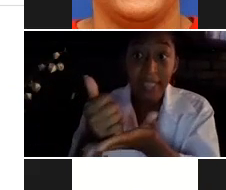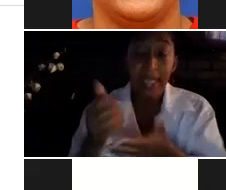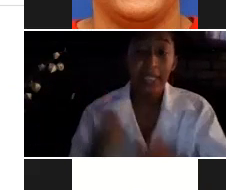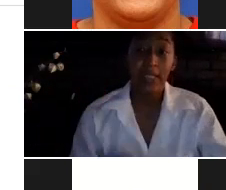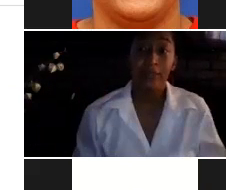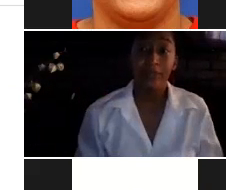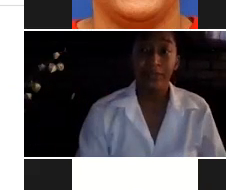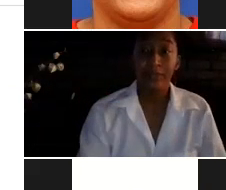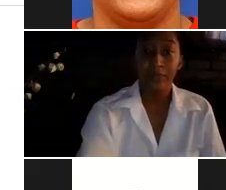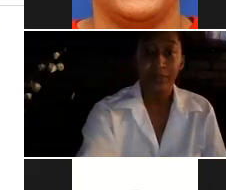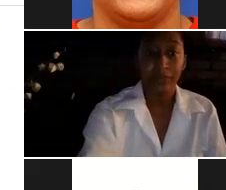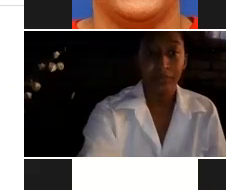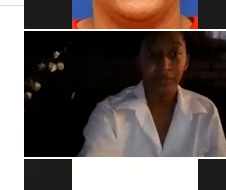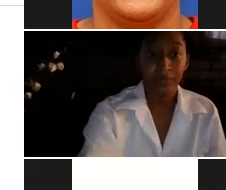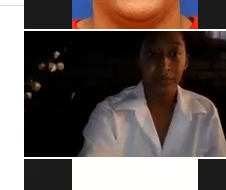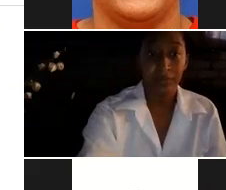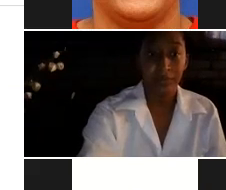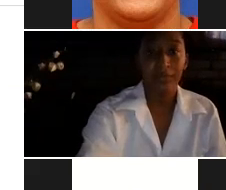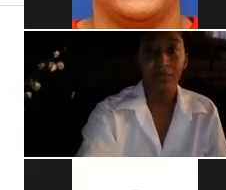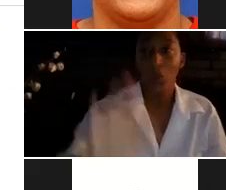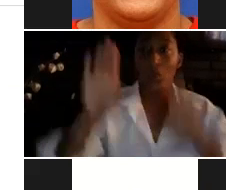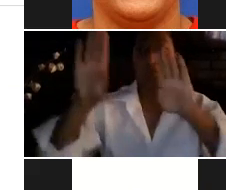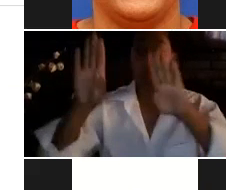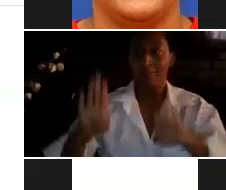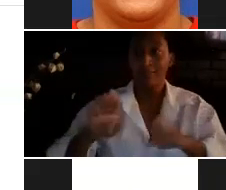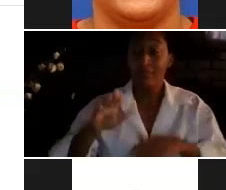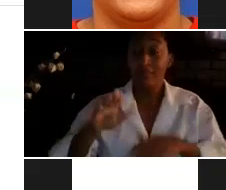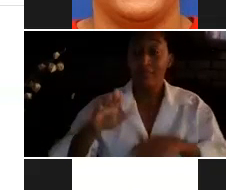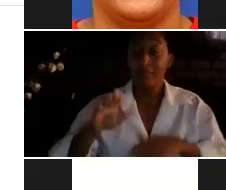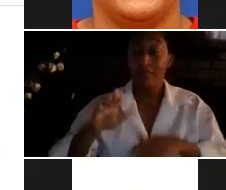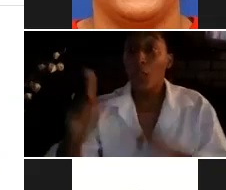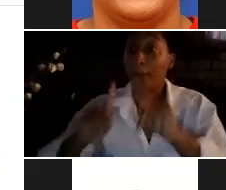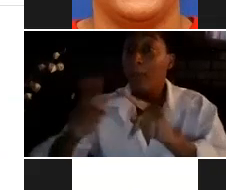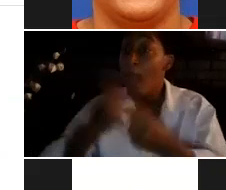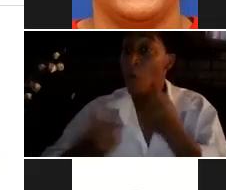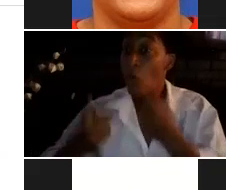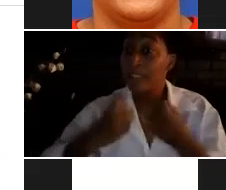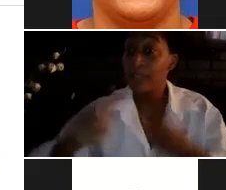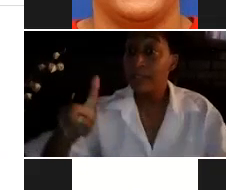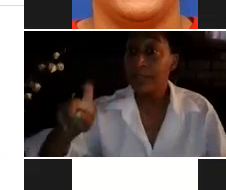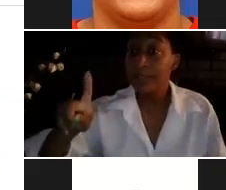Yes, it does. Oh, okay, great, great. Anybody else?